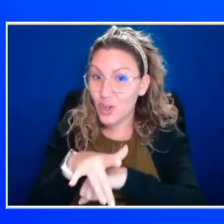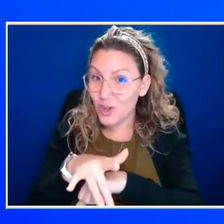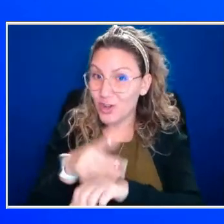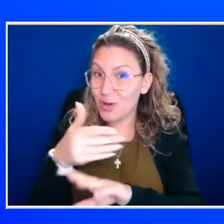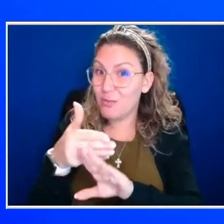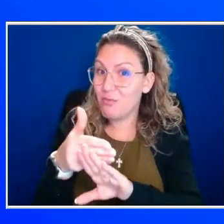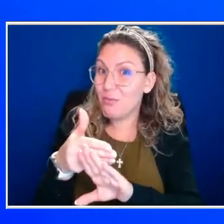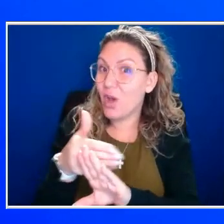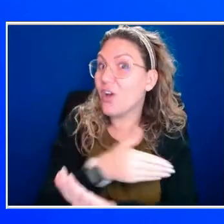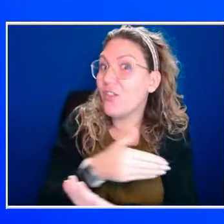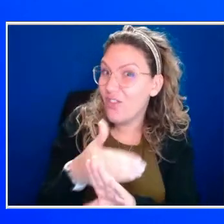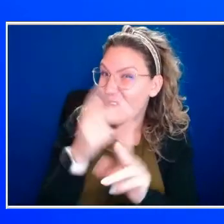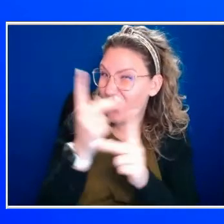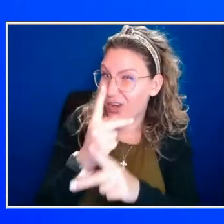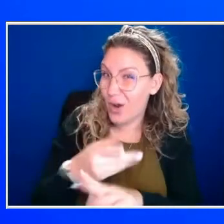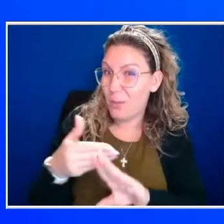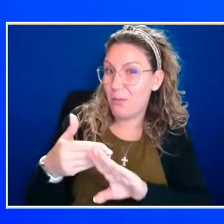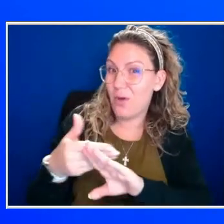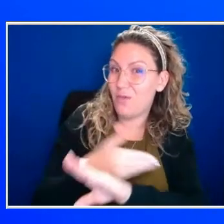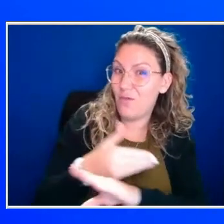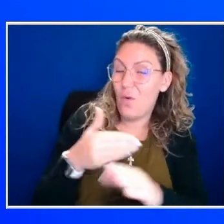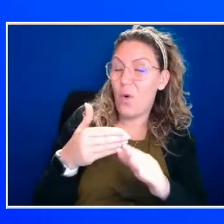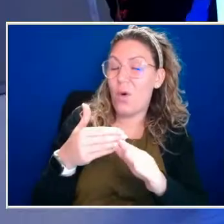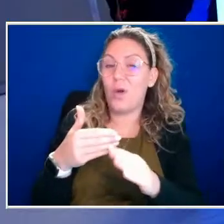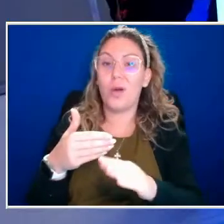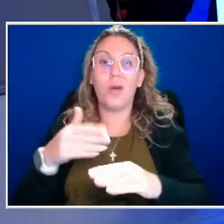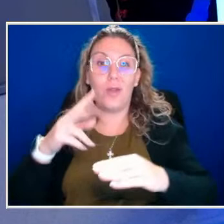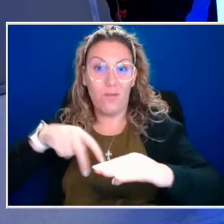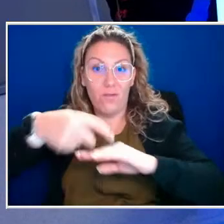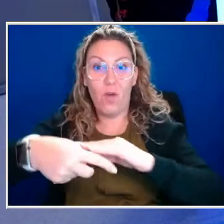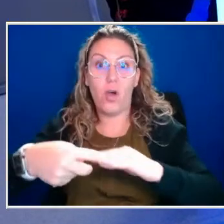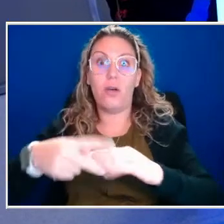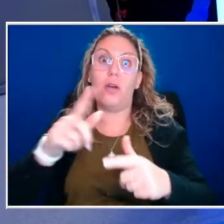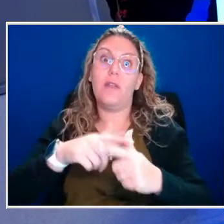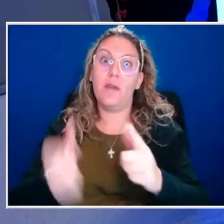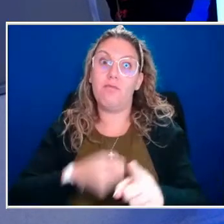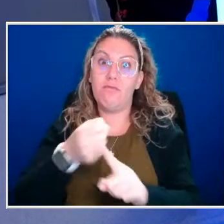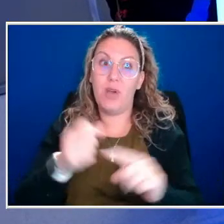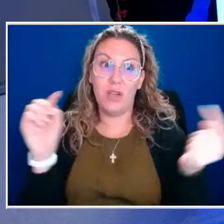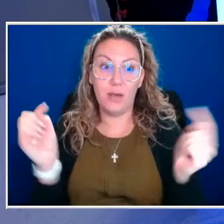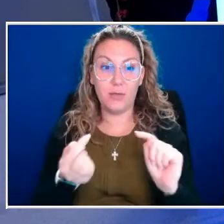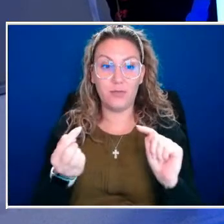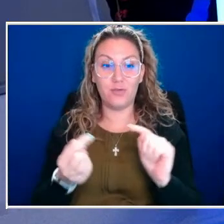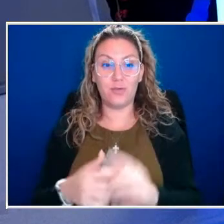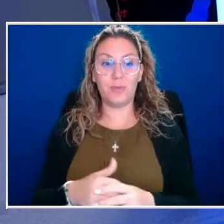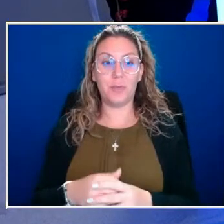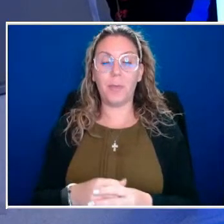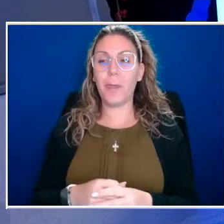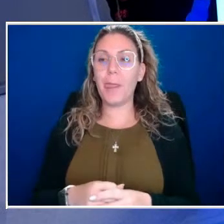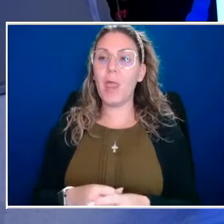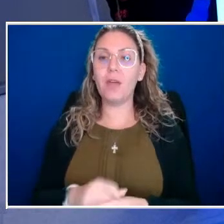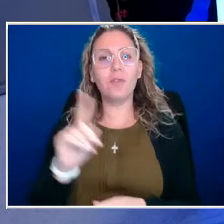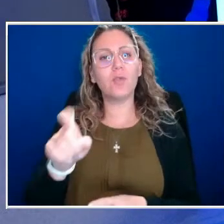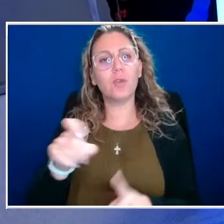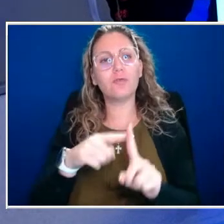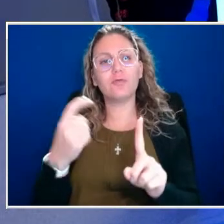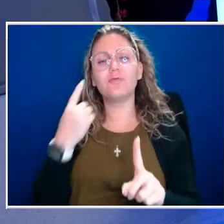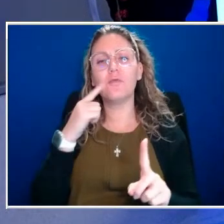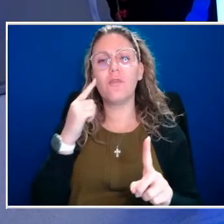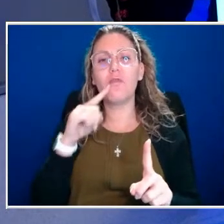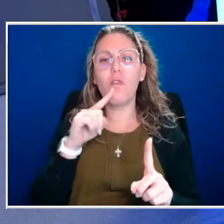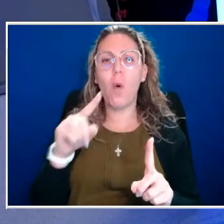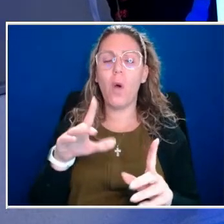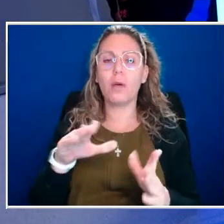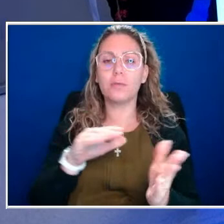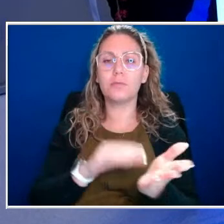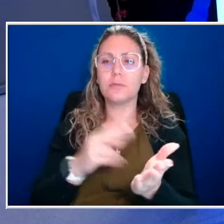before there's a fall with an injury as best we can. All right, I do have a question for Dr. Hawkinson. Joellen wants to know, is